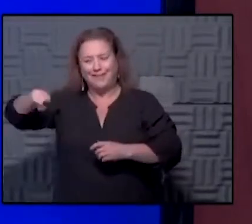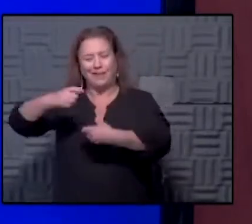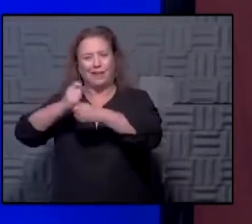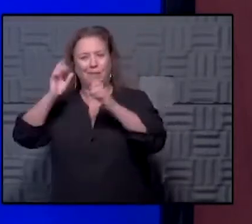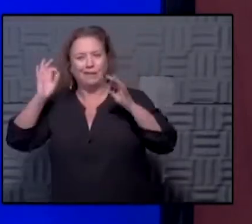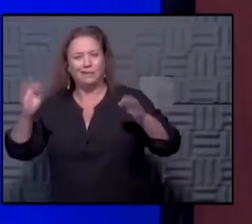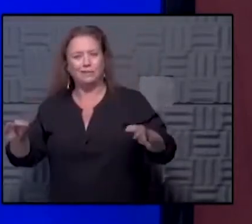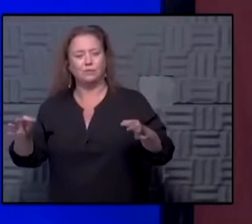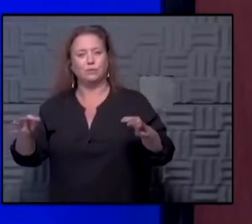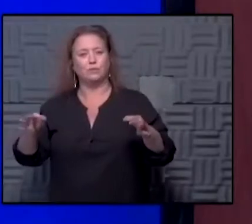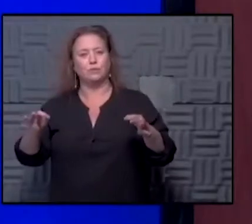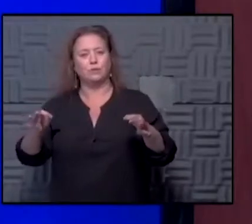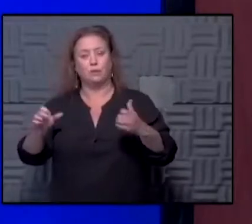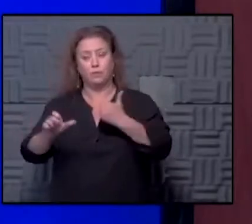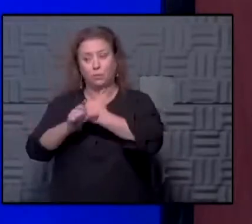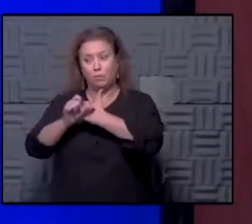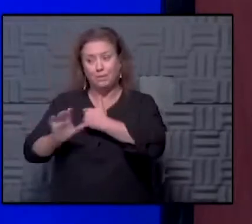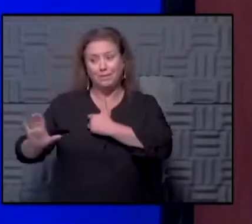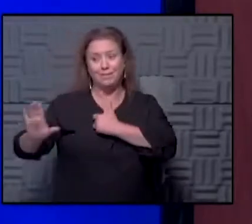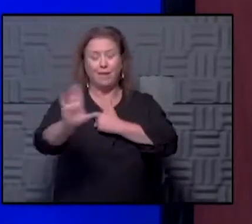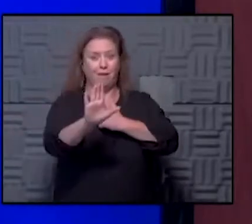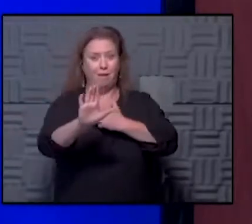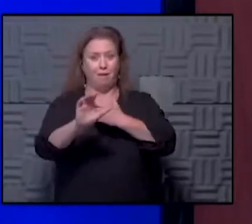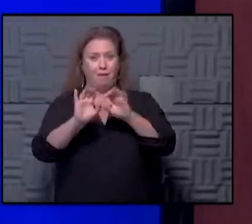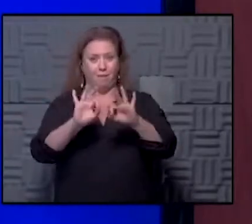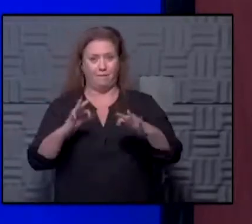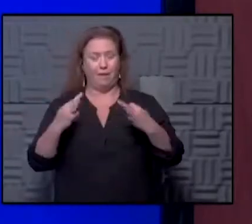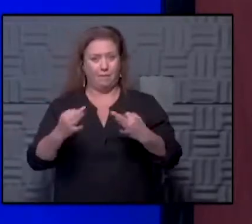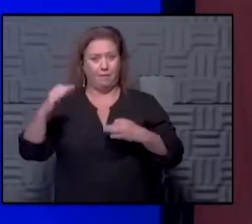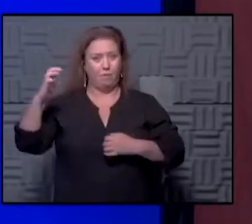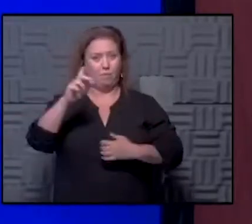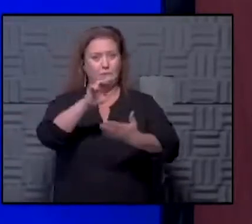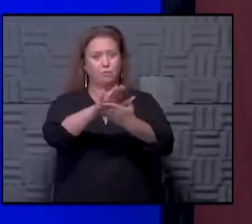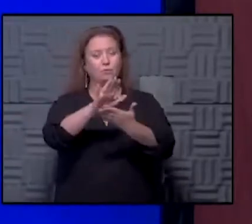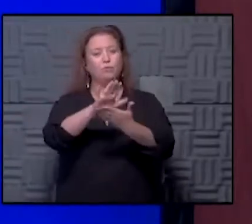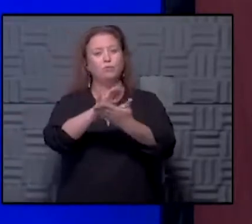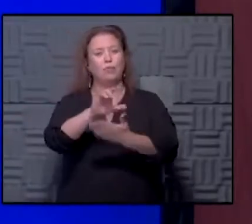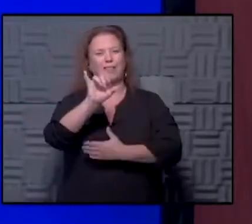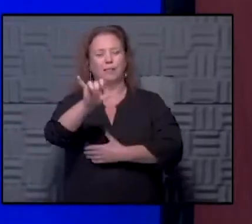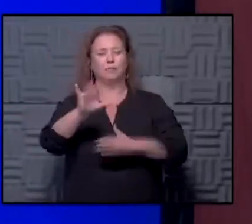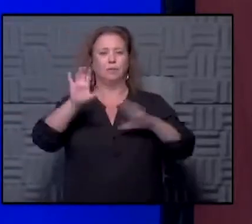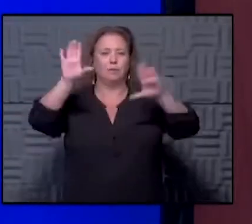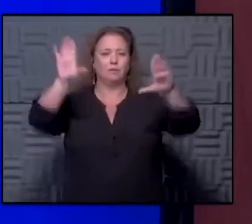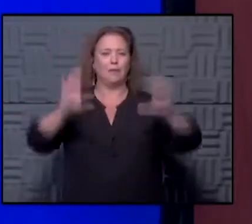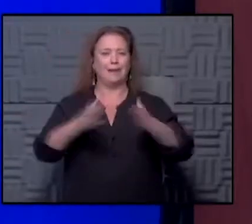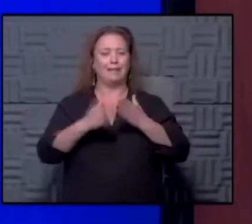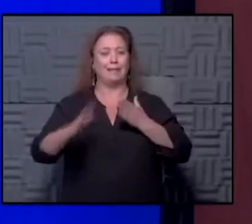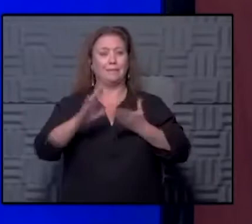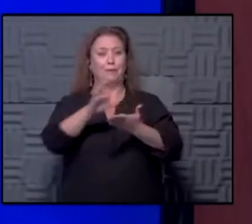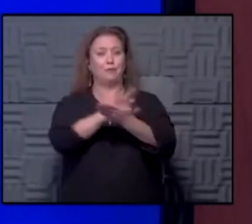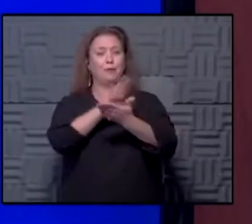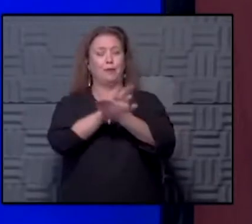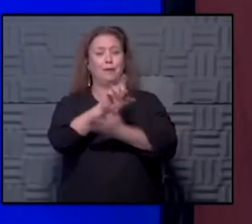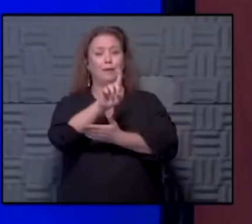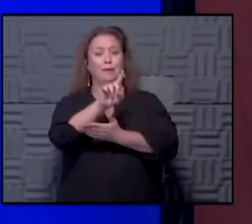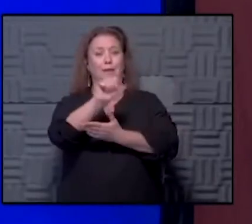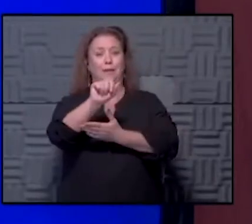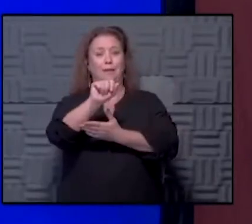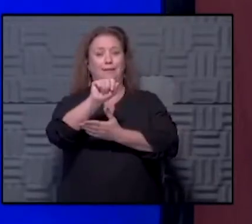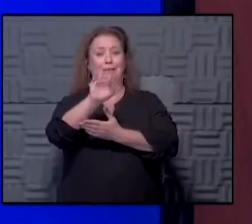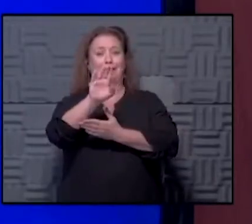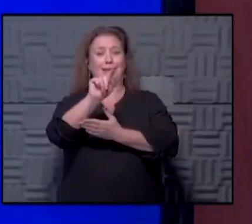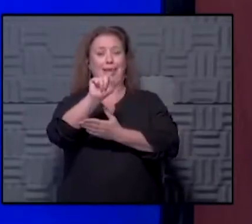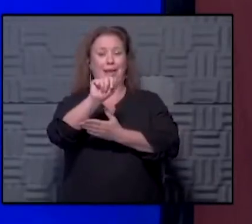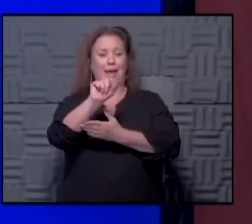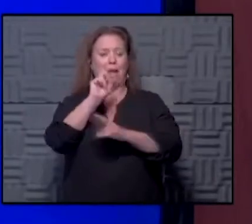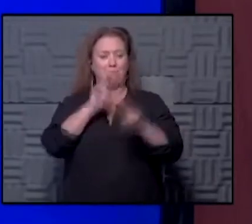about what is the risk to their family about going back to school. And I think that's one of the great things about your document. I got to spend some time going